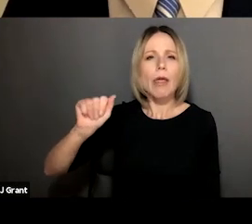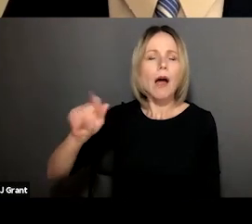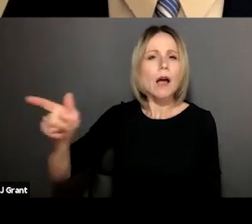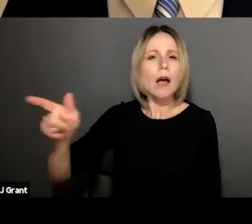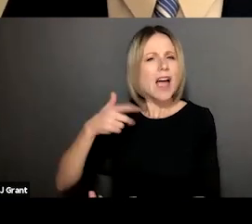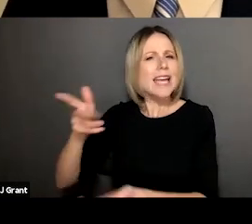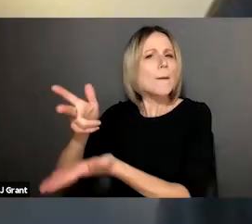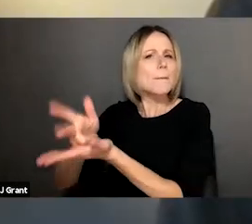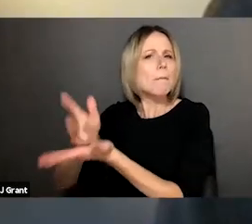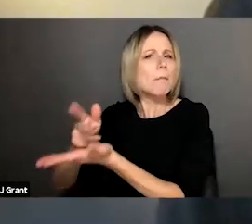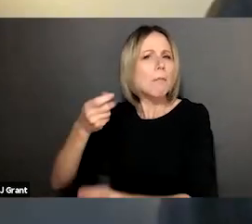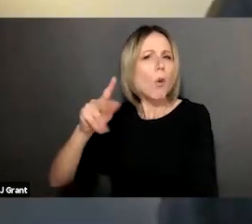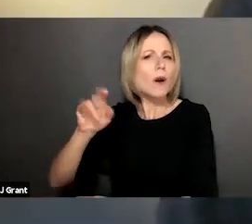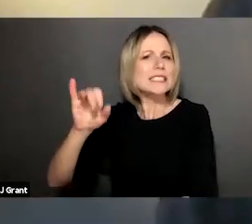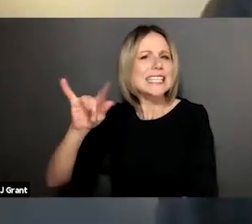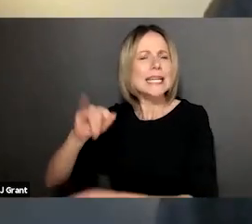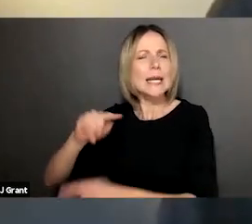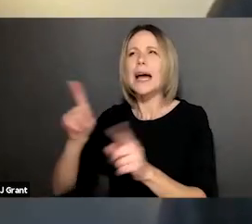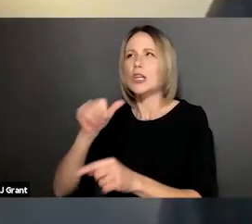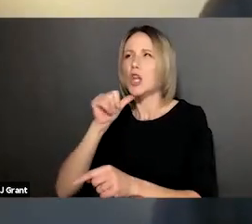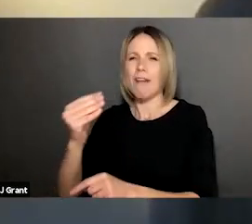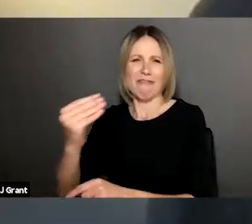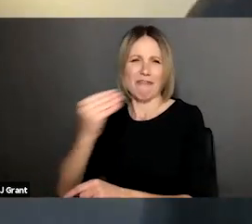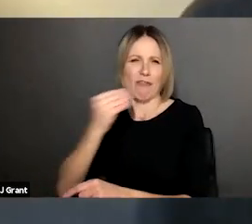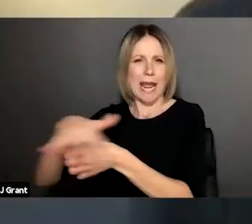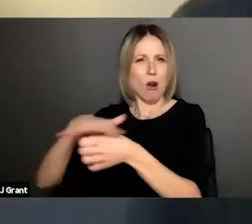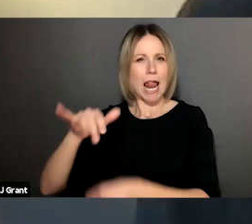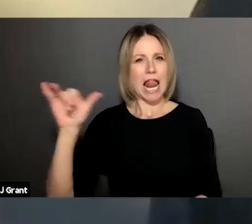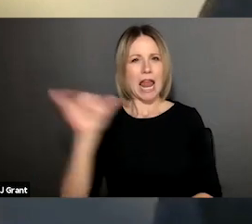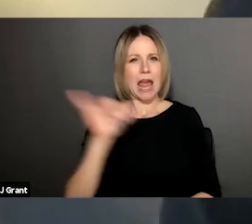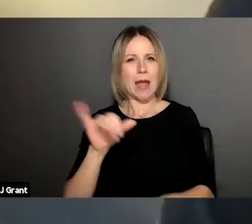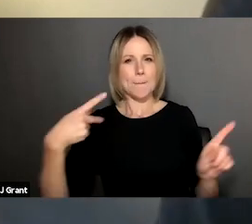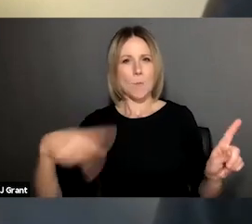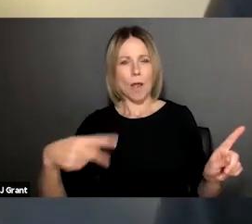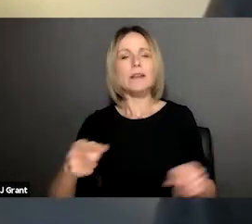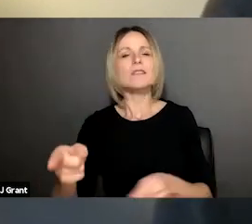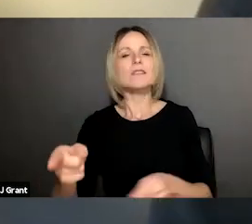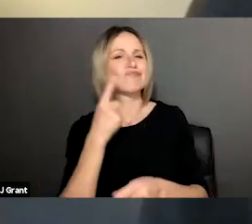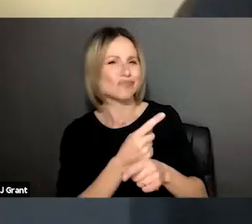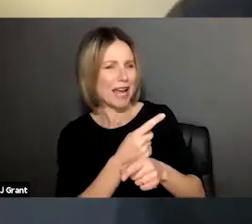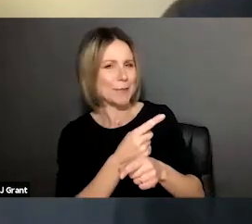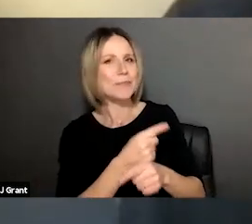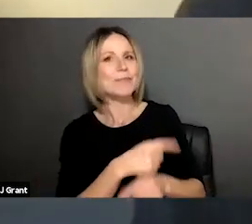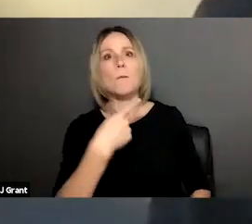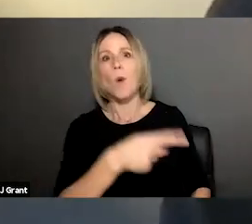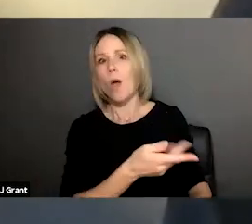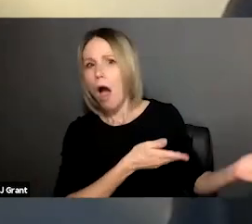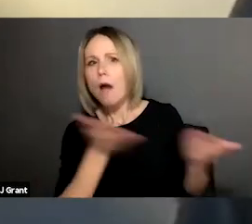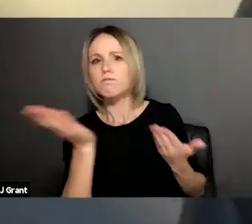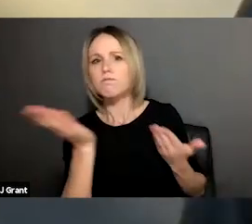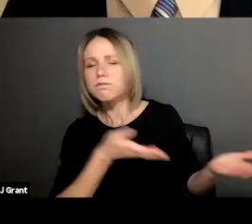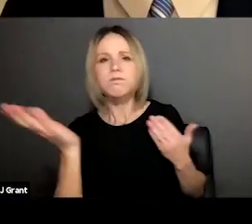Portland has become. Right. They were never shipping out tons and tons of seafood and moving tons and tons of potatoes.